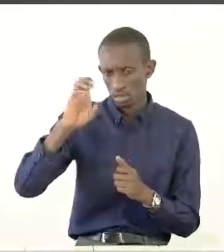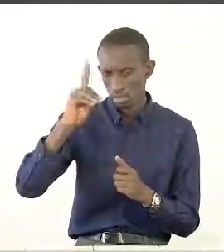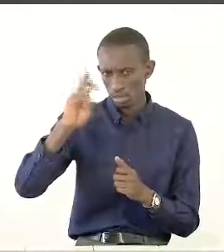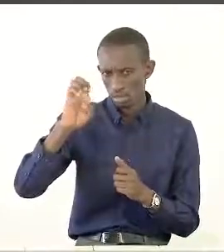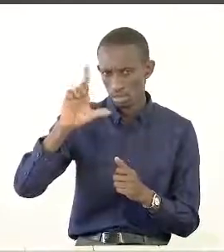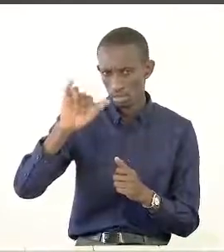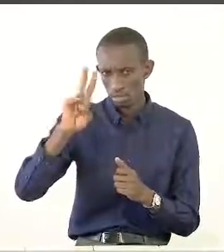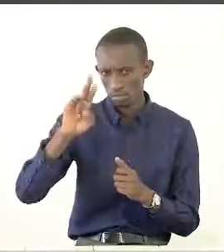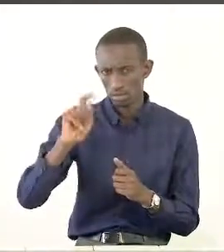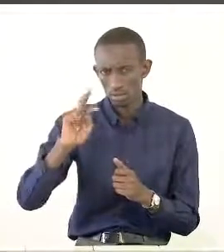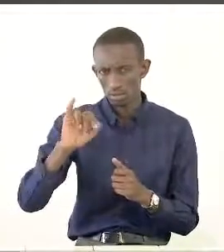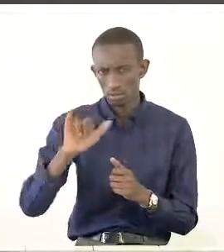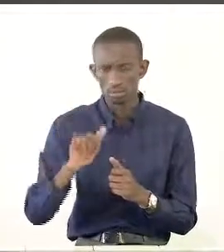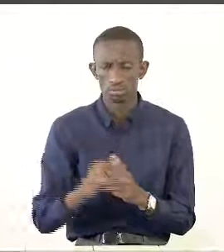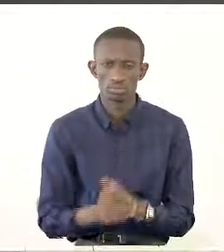integral